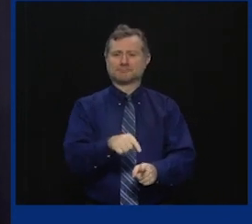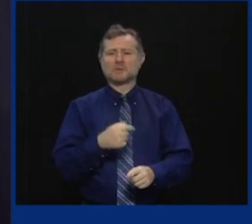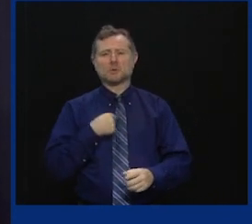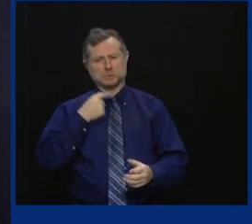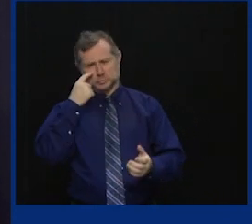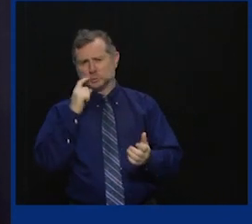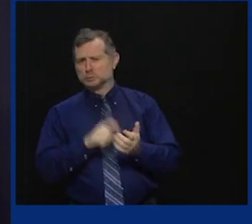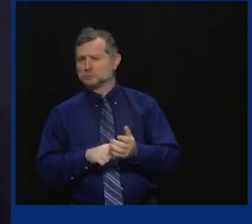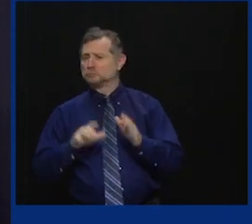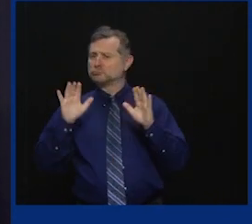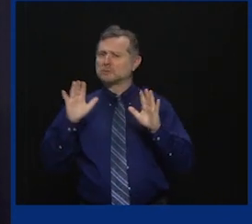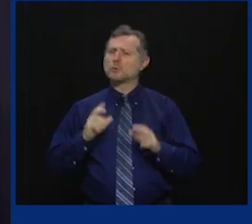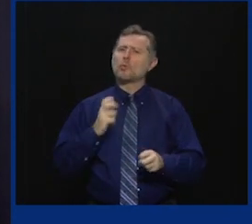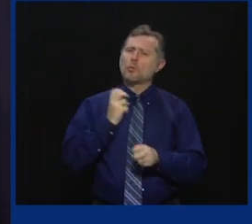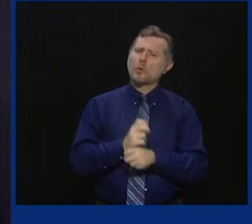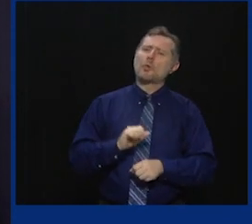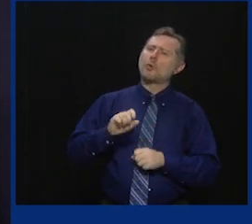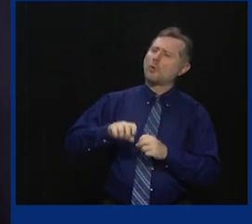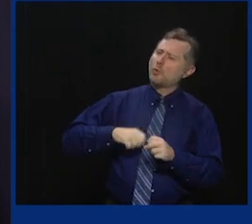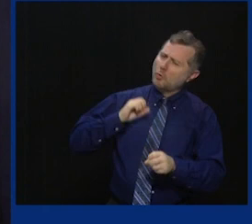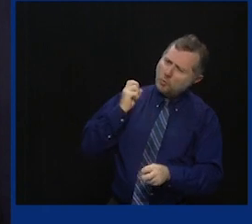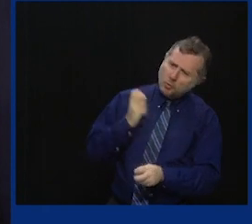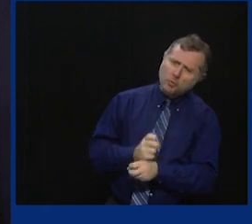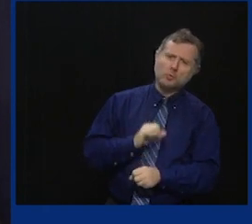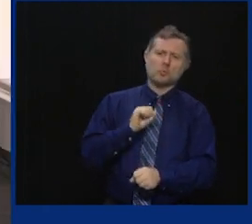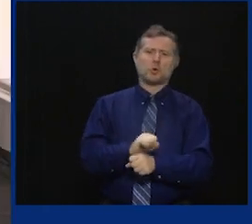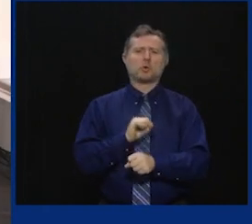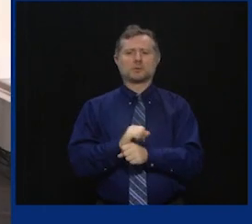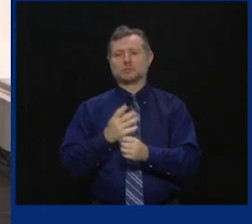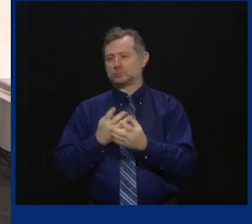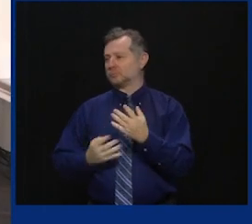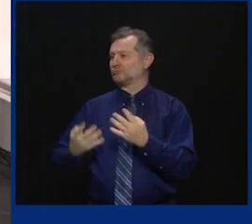the Corrections Committee, David Weapon. Thank you all. This is a great day.